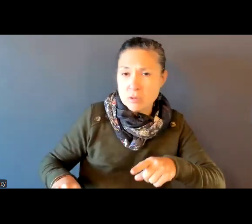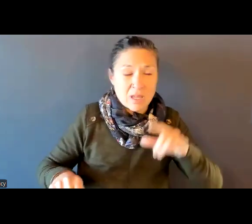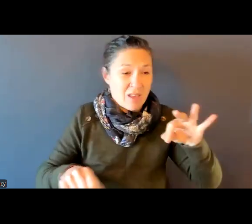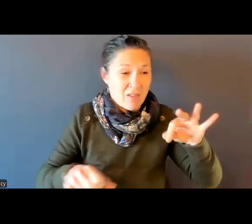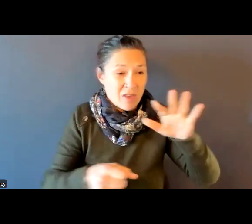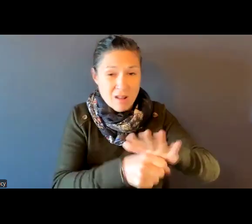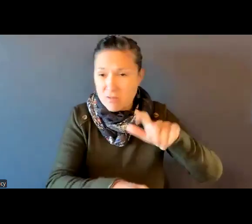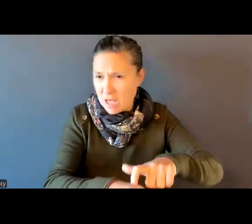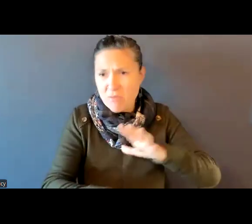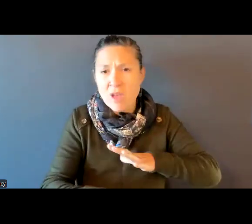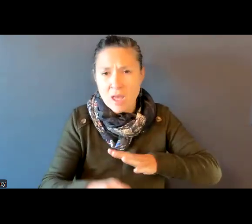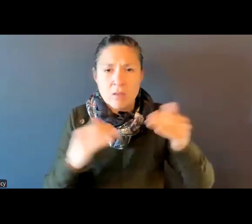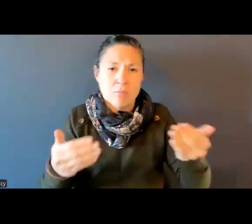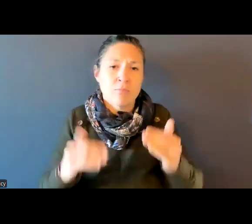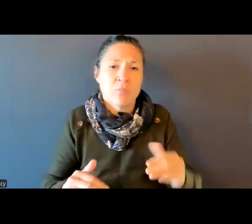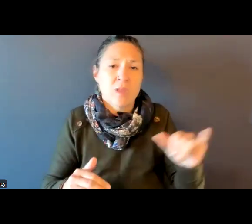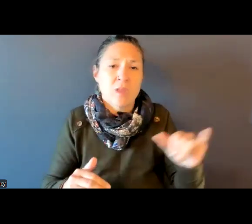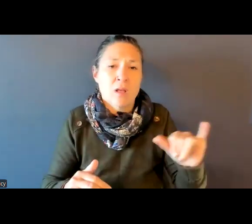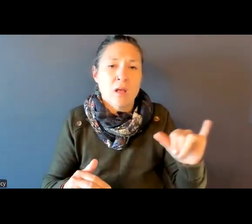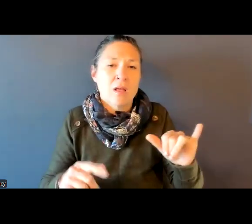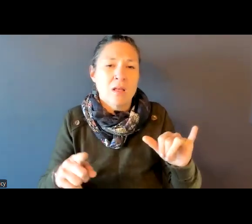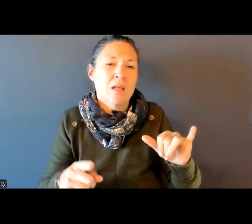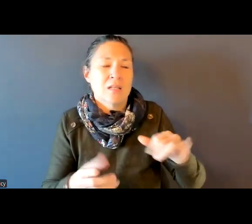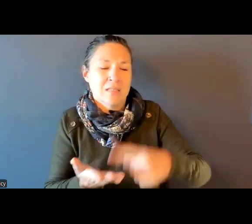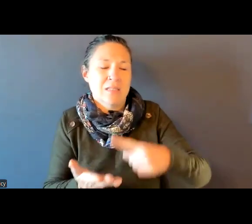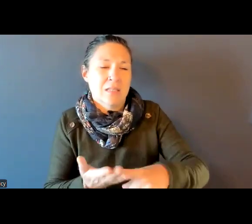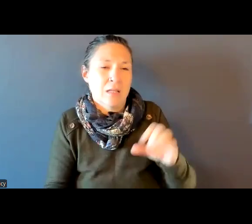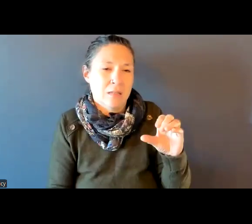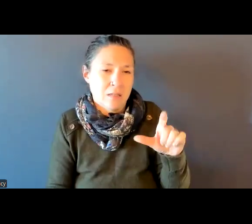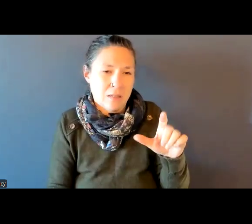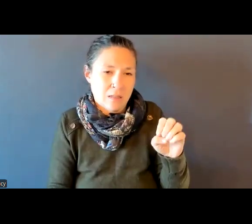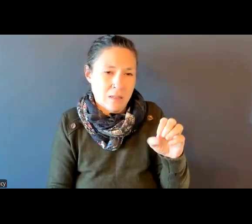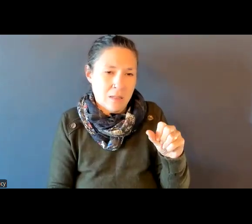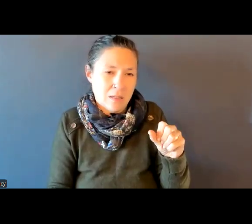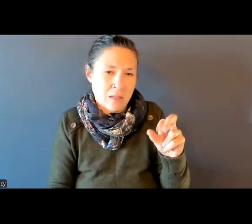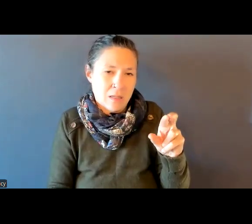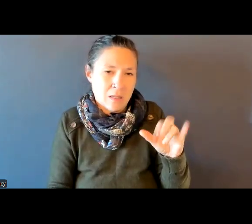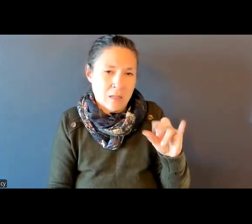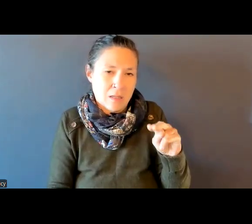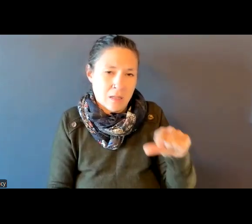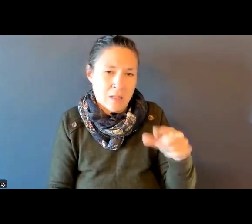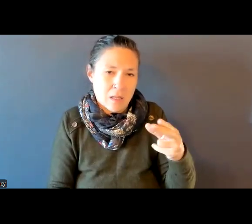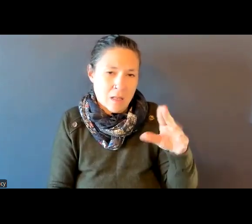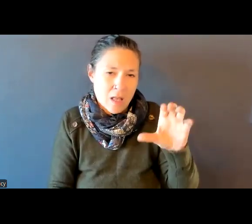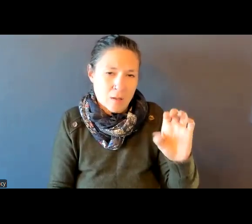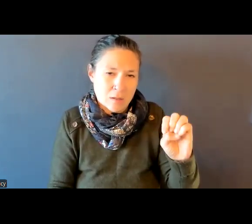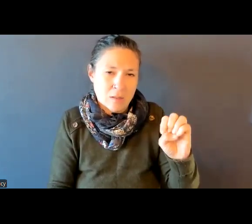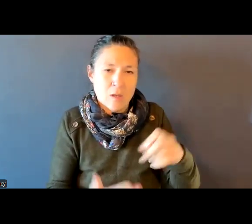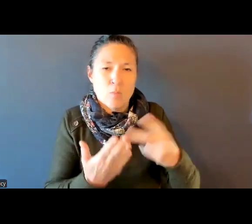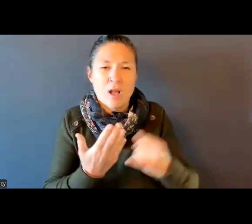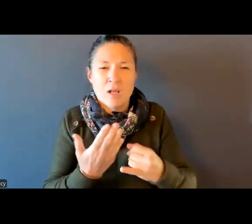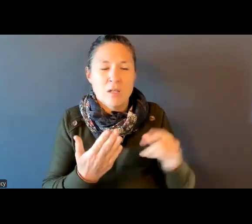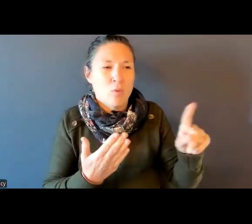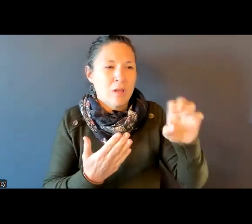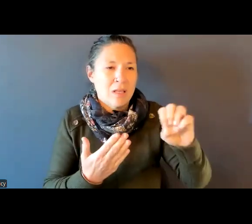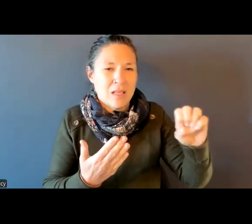we'll hear about the clearinghouse project from our colleagues at EEA, at the Executive Office of Energy and